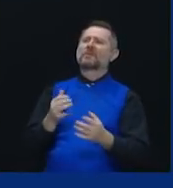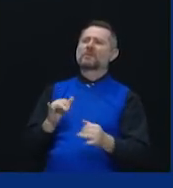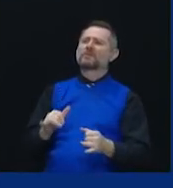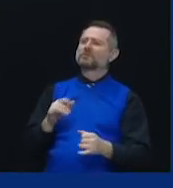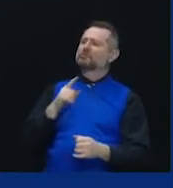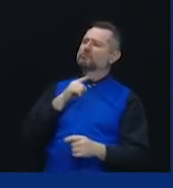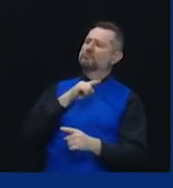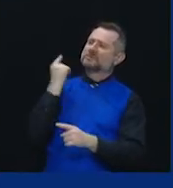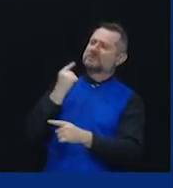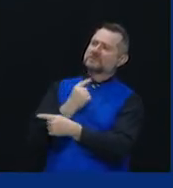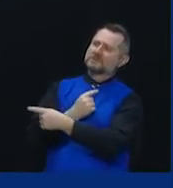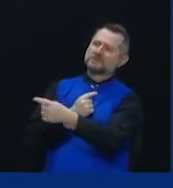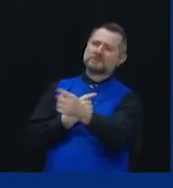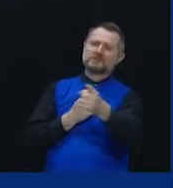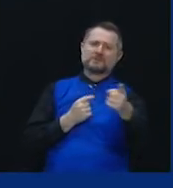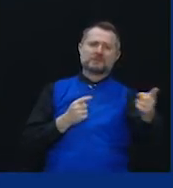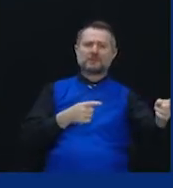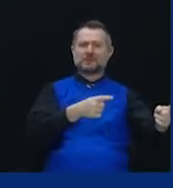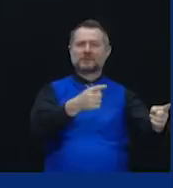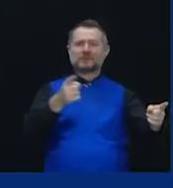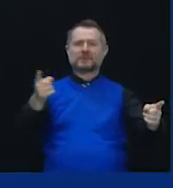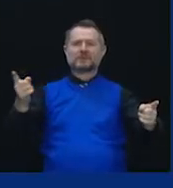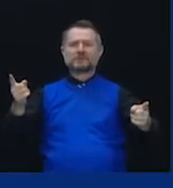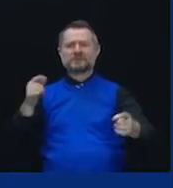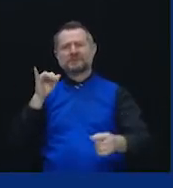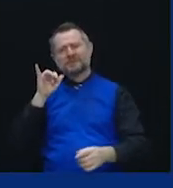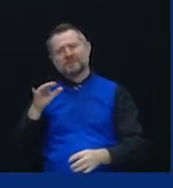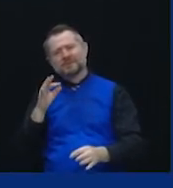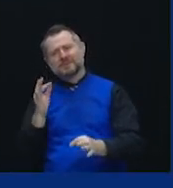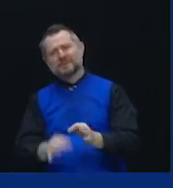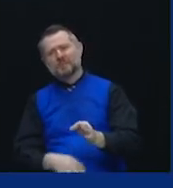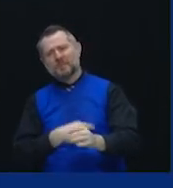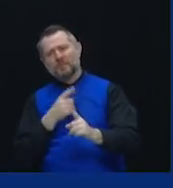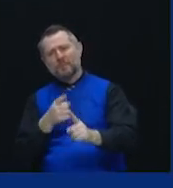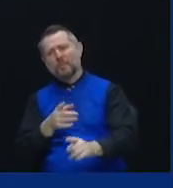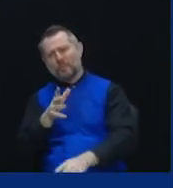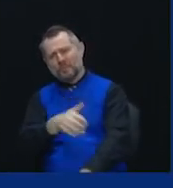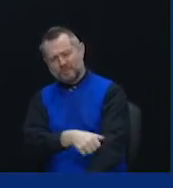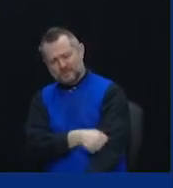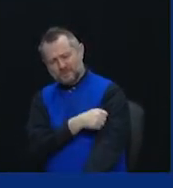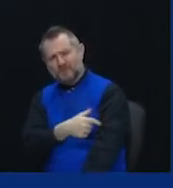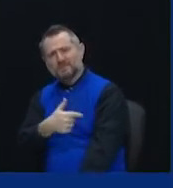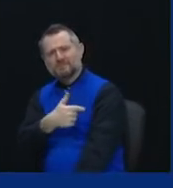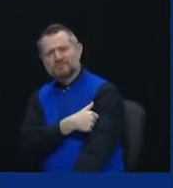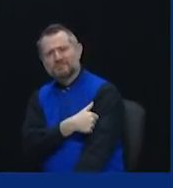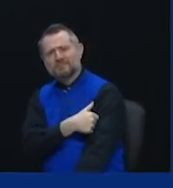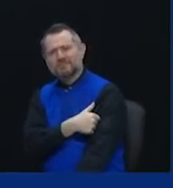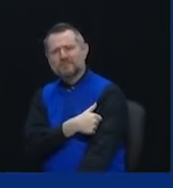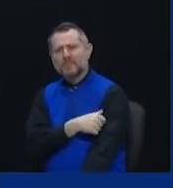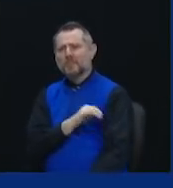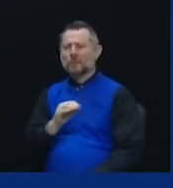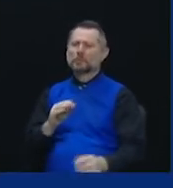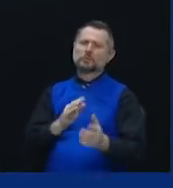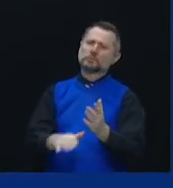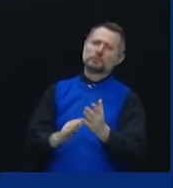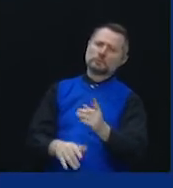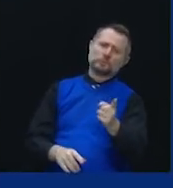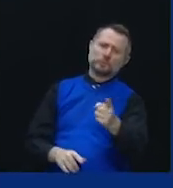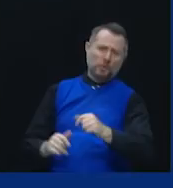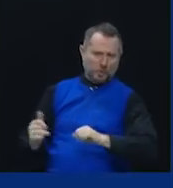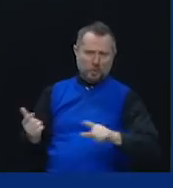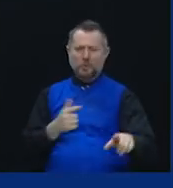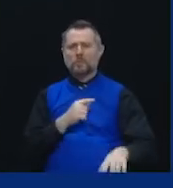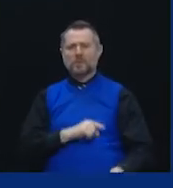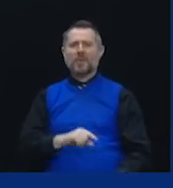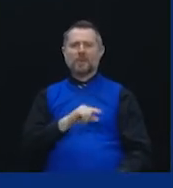It's that simple. Get the vaccine. No excuse. Everyone is eligible.